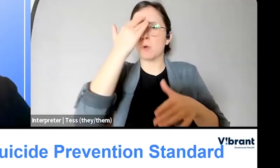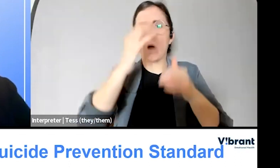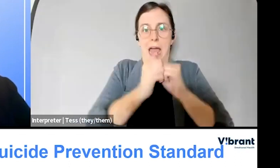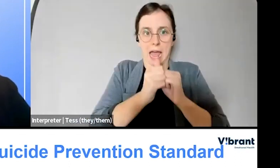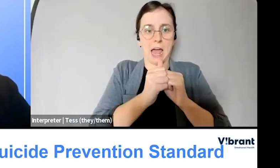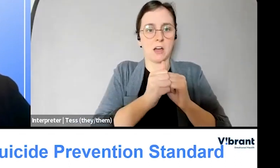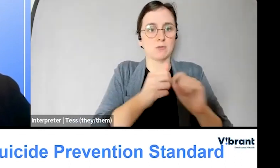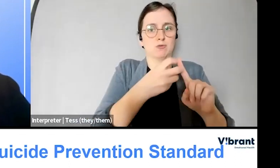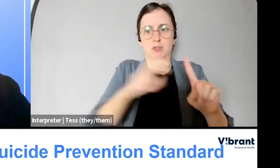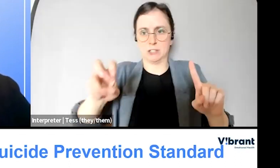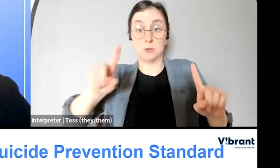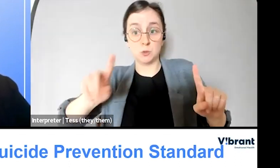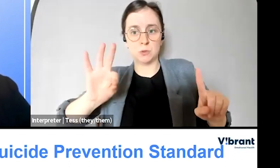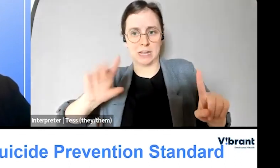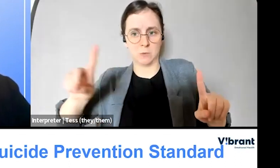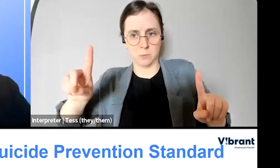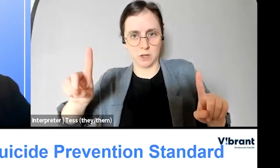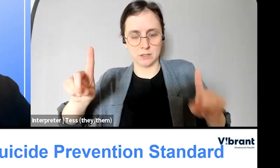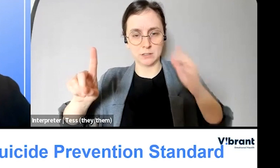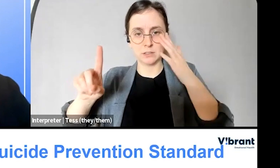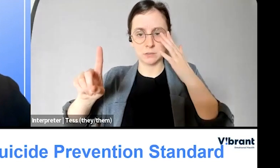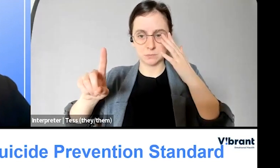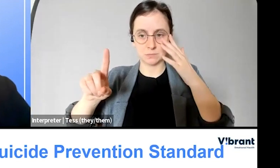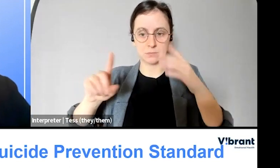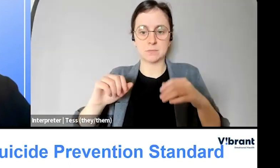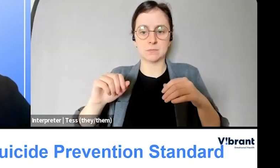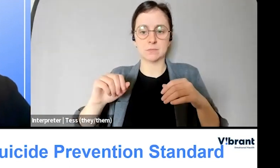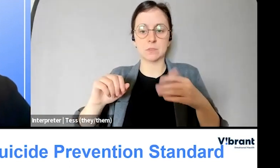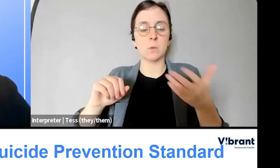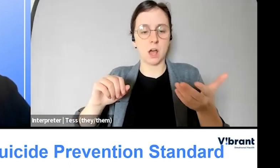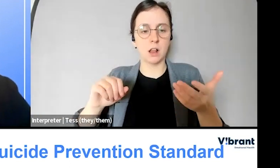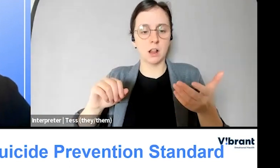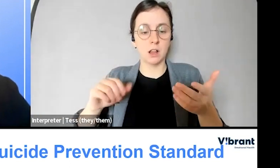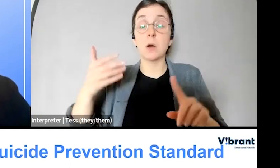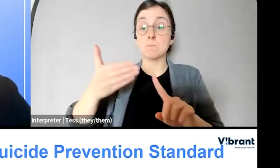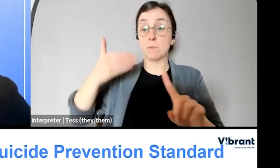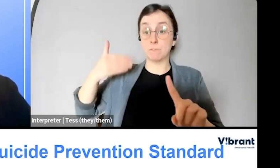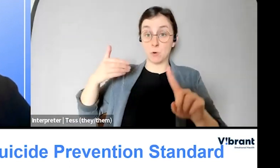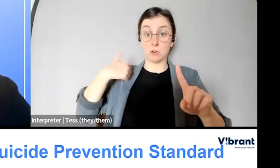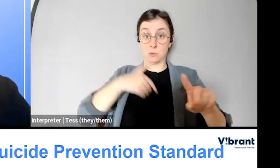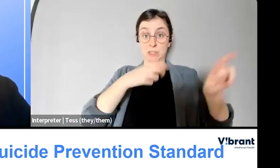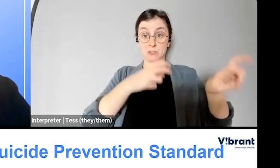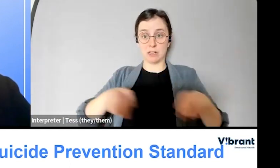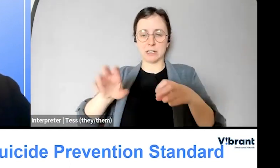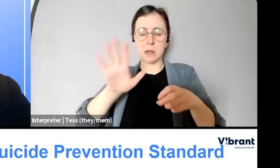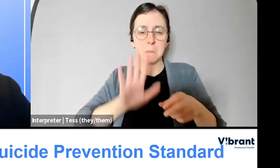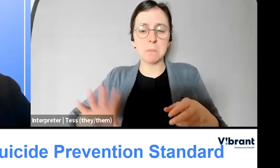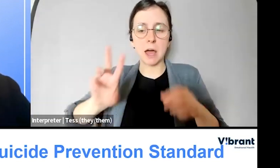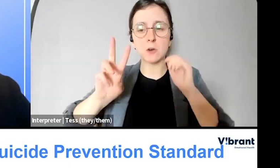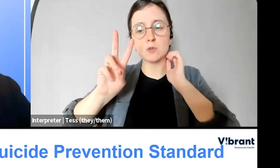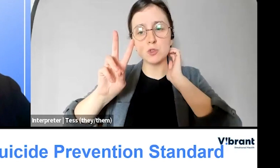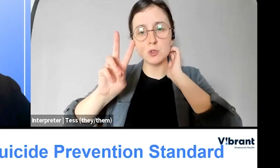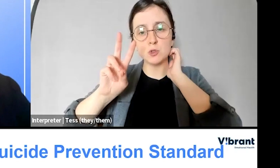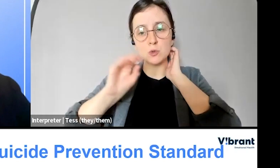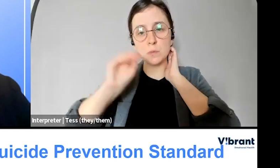is required. Right now, well, previous to the transition, there was about a 2%